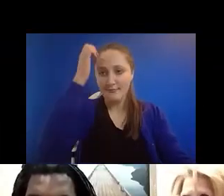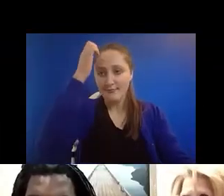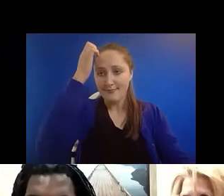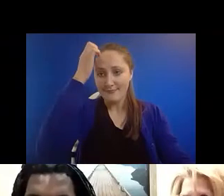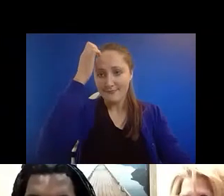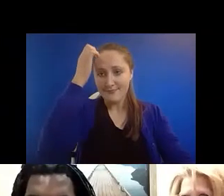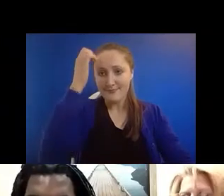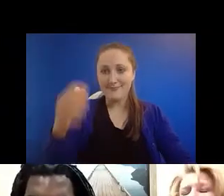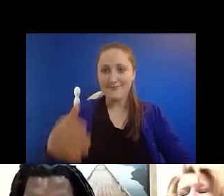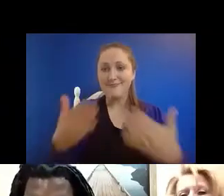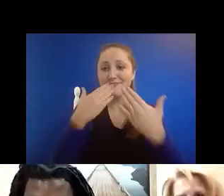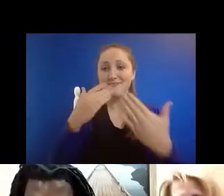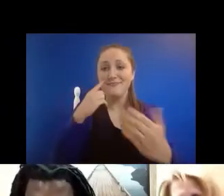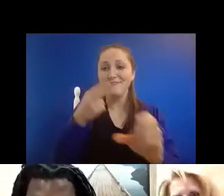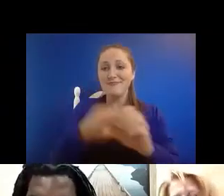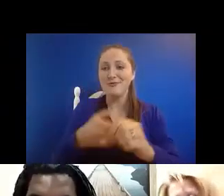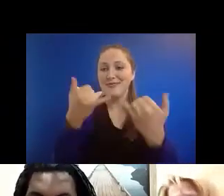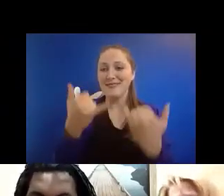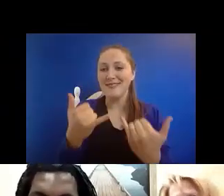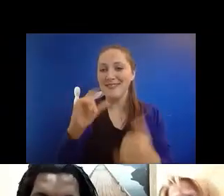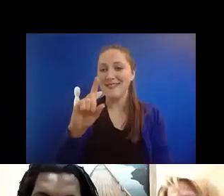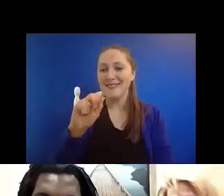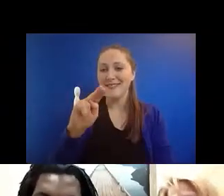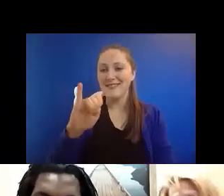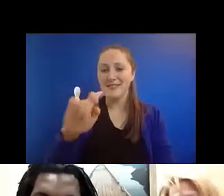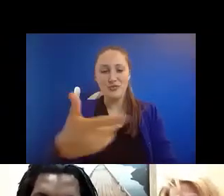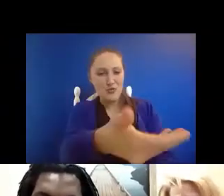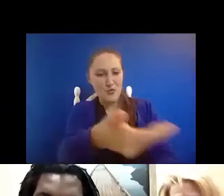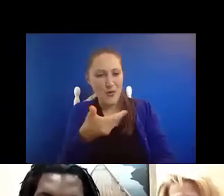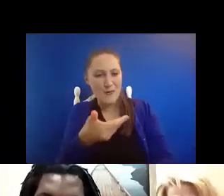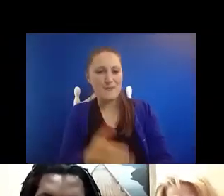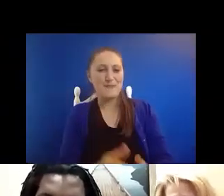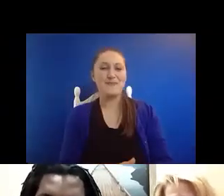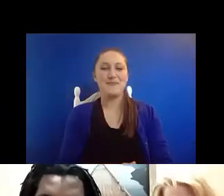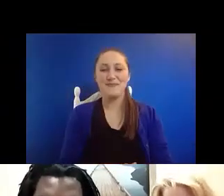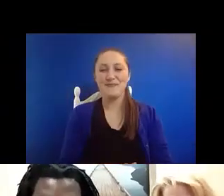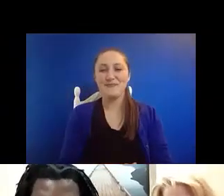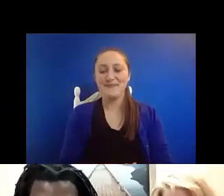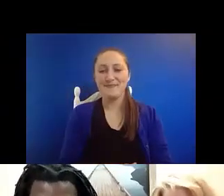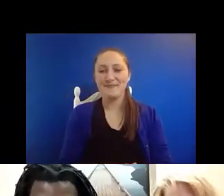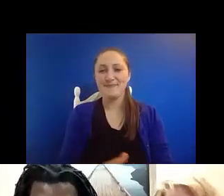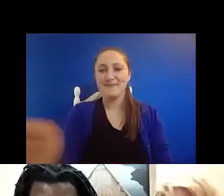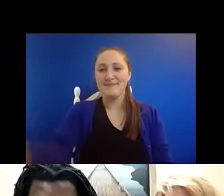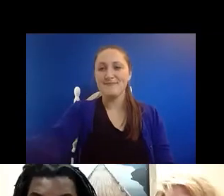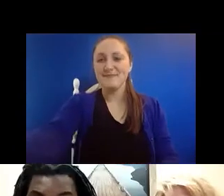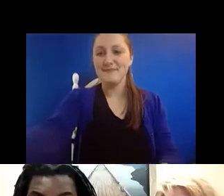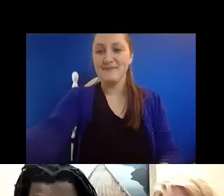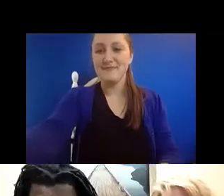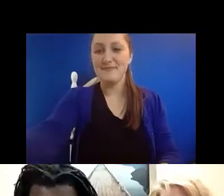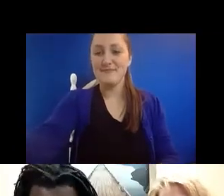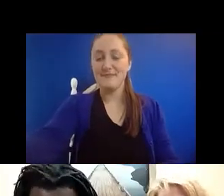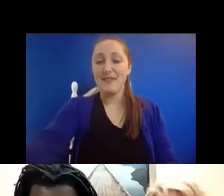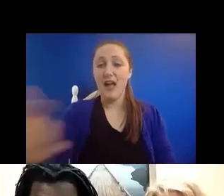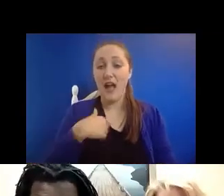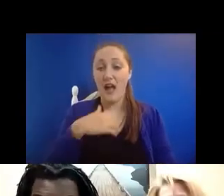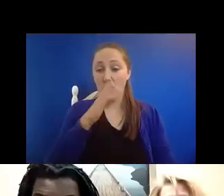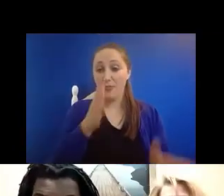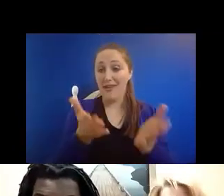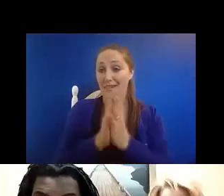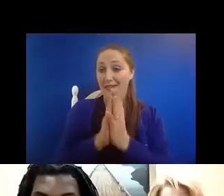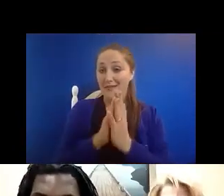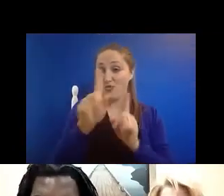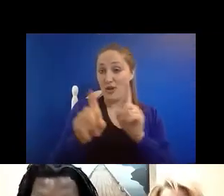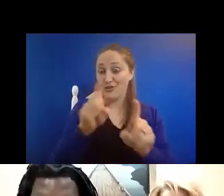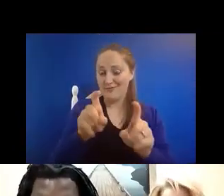Thank you for joining us today, Daniel. You're welcome. I am going to be asking you the questions. So